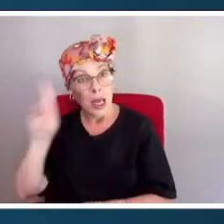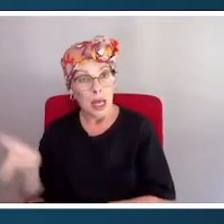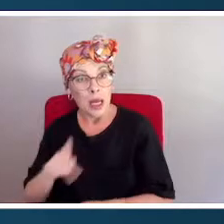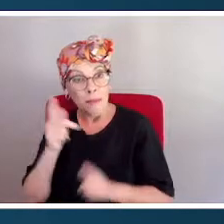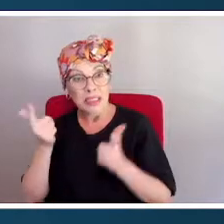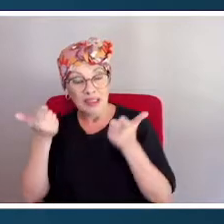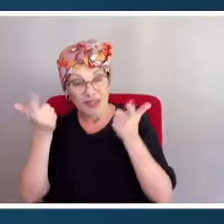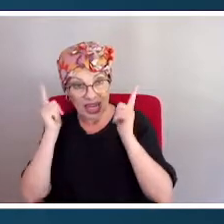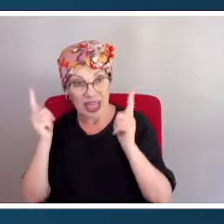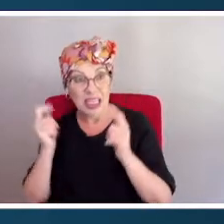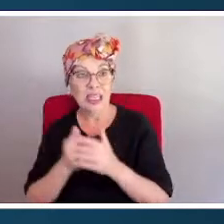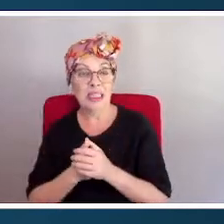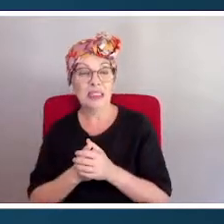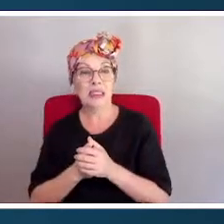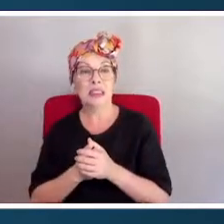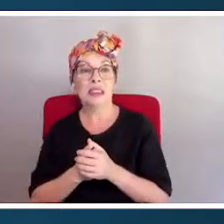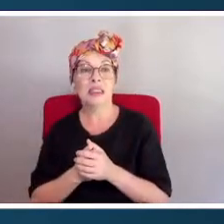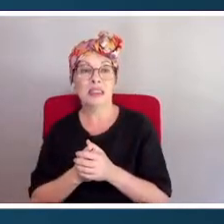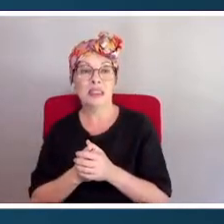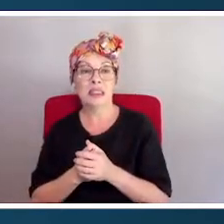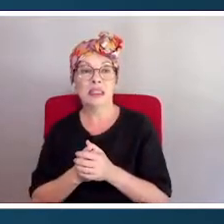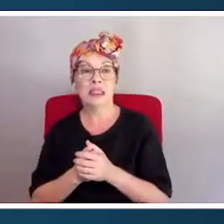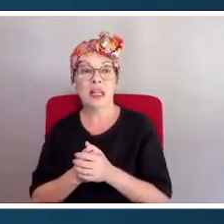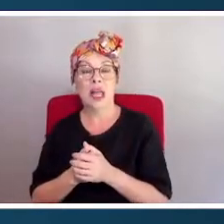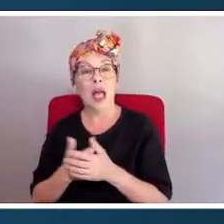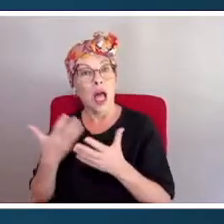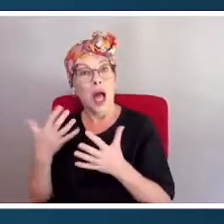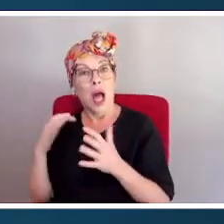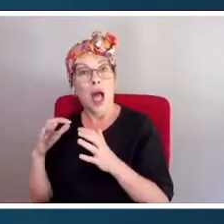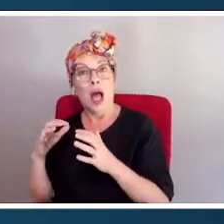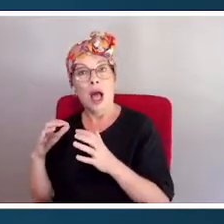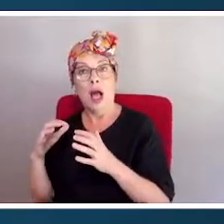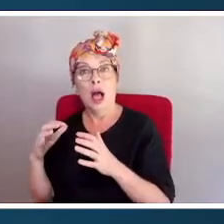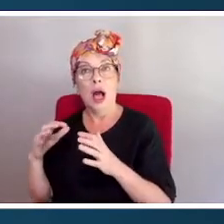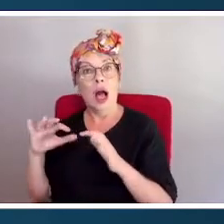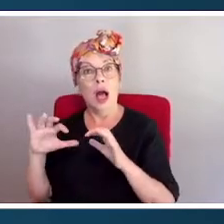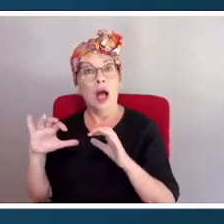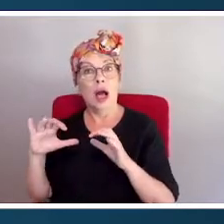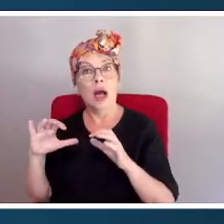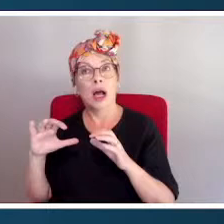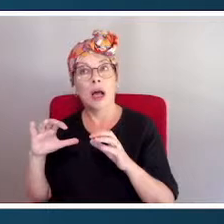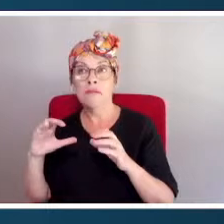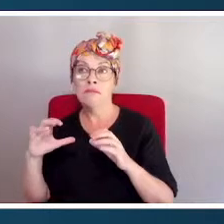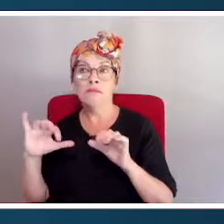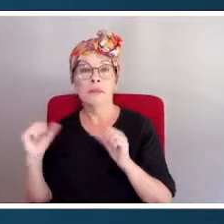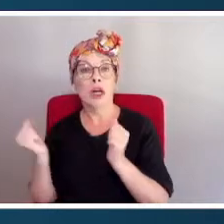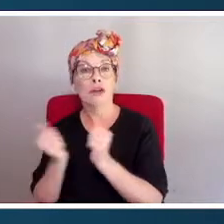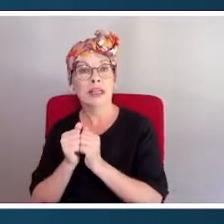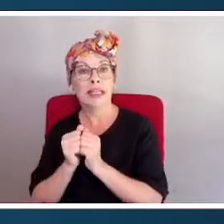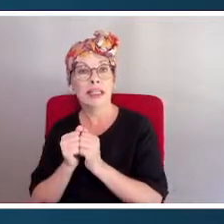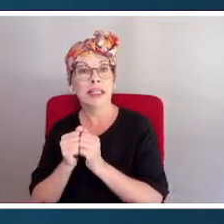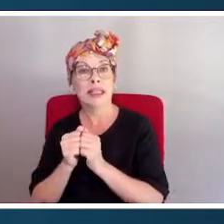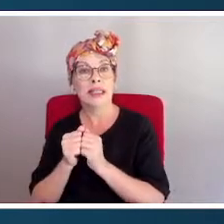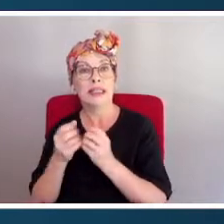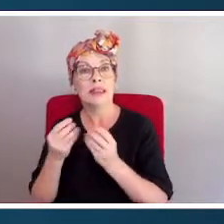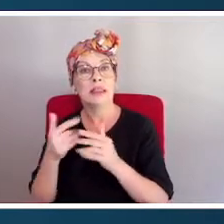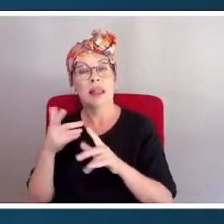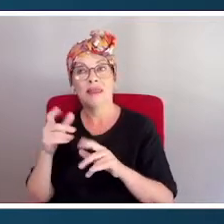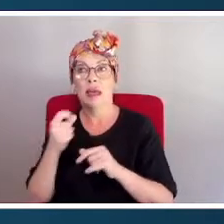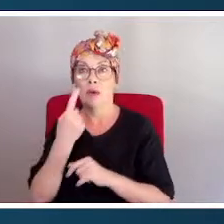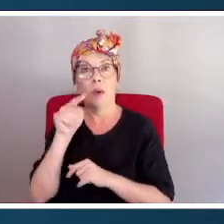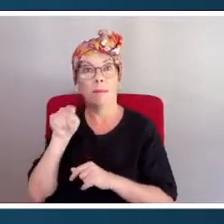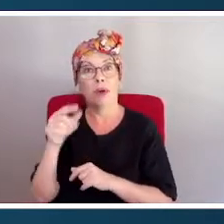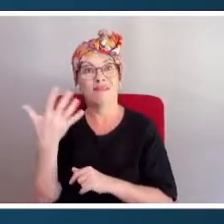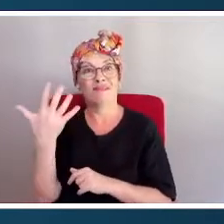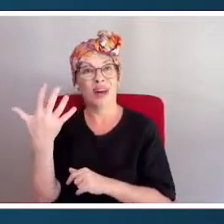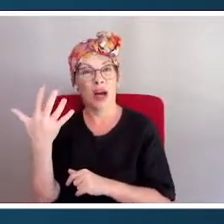Dubai to bury the 1.5 degree goal in its desert sands. They are